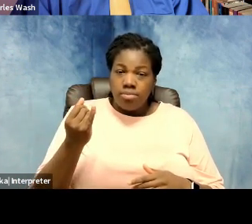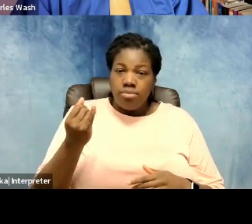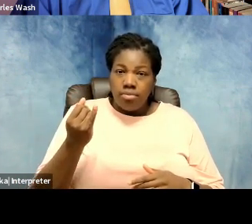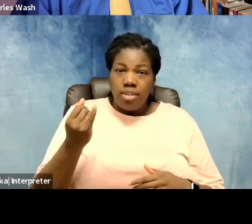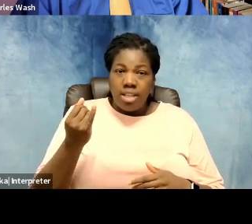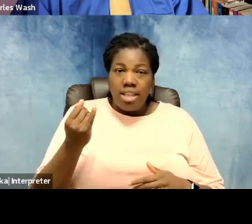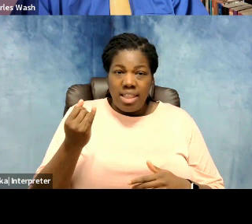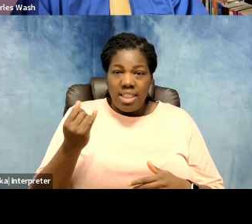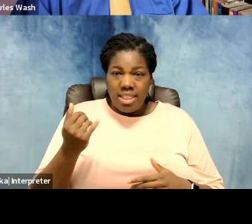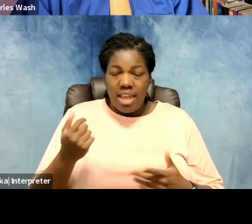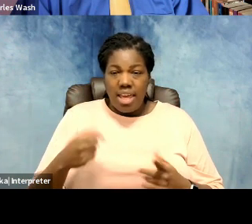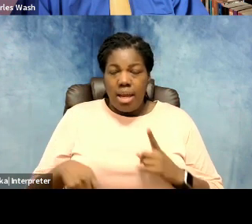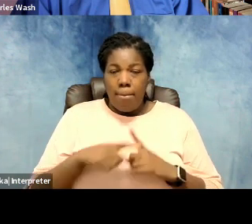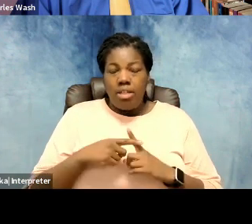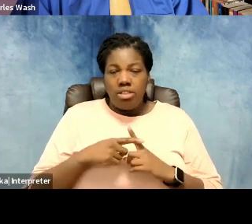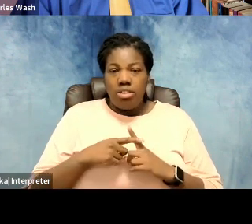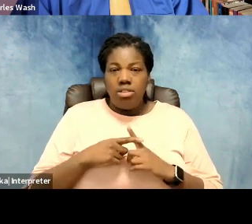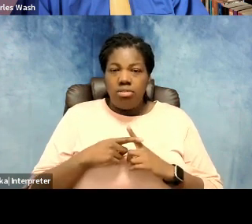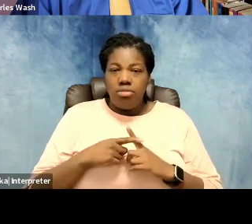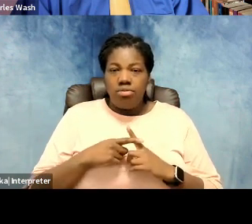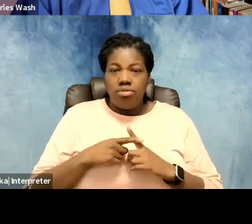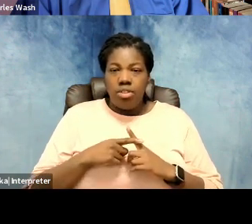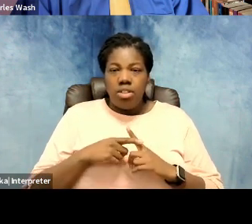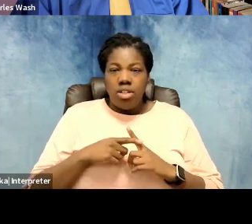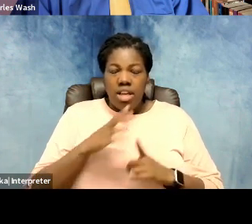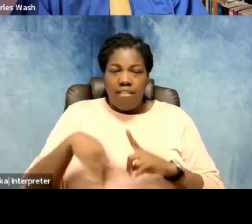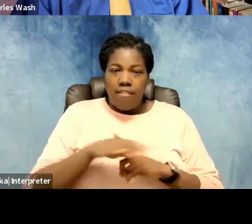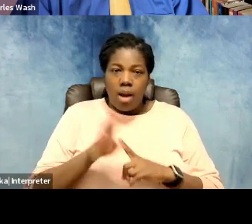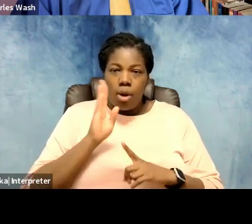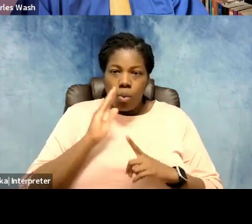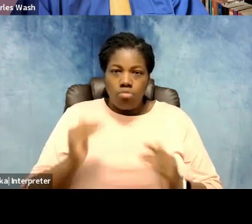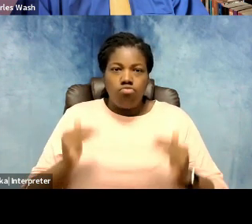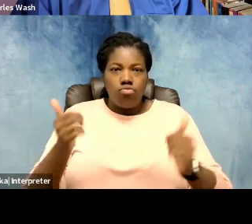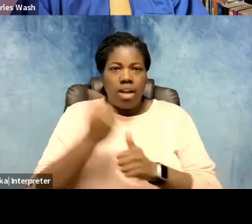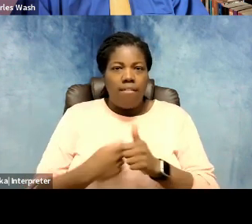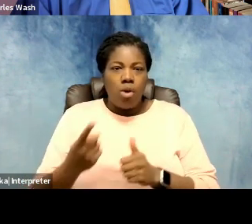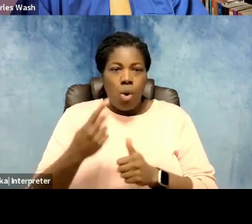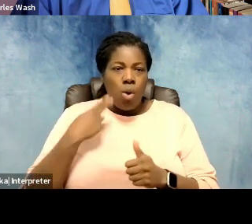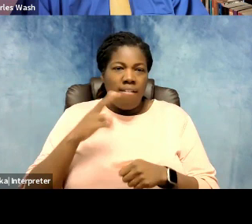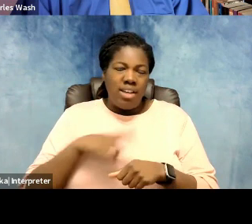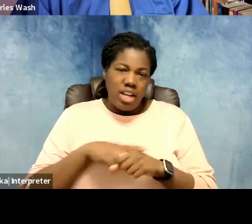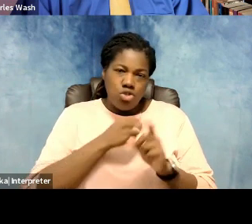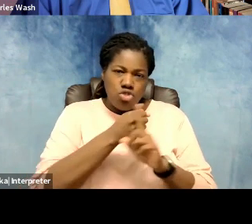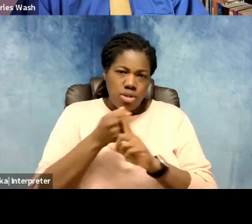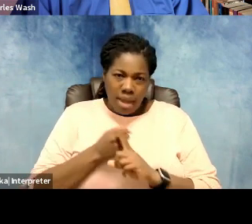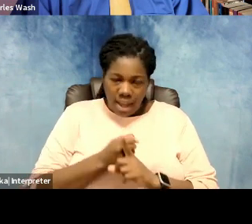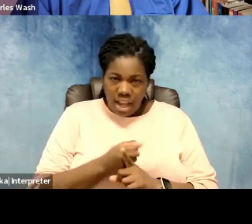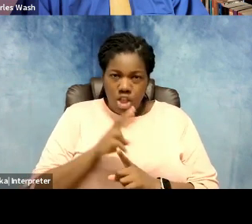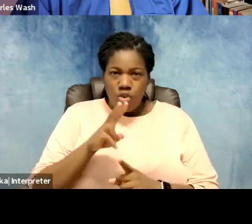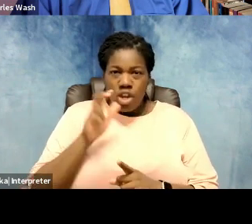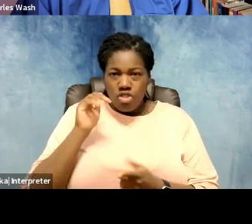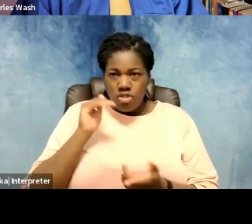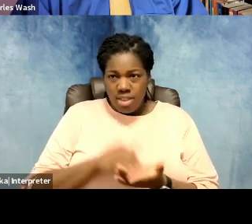And right now we're very fortunate to have really over 400 partners as part of this. And we have a national impact, you know, over 300,000 of